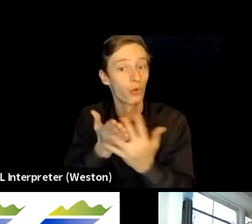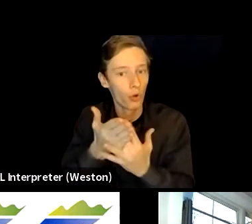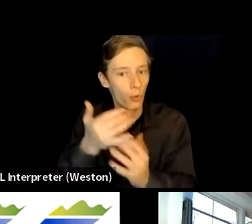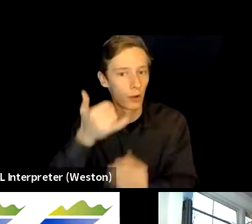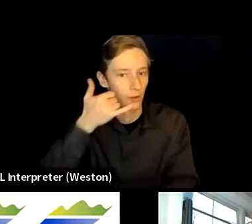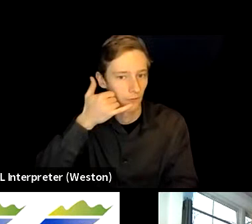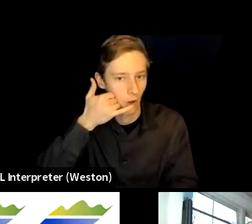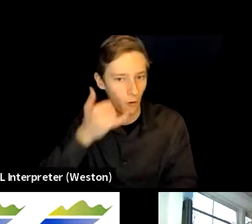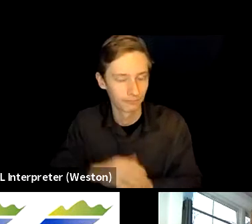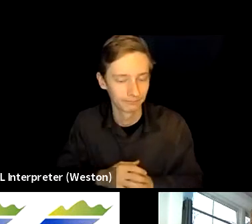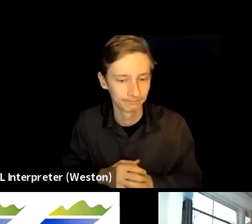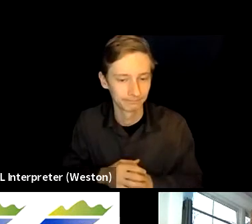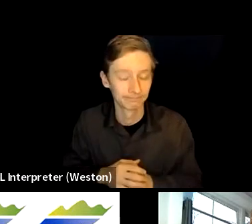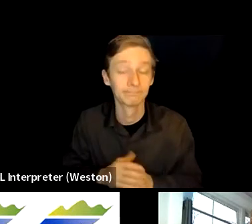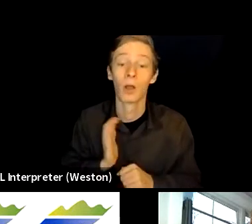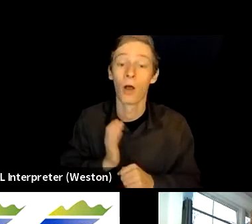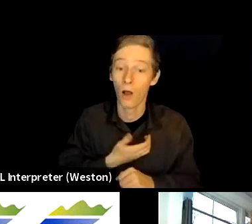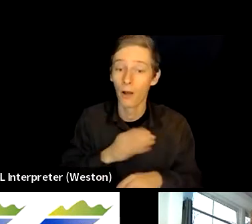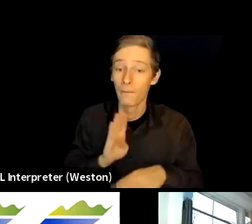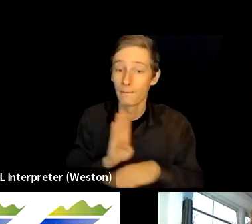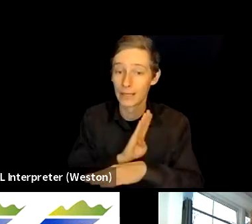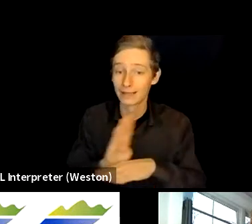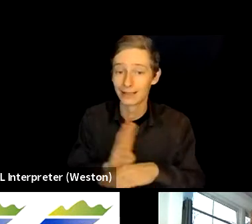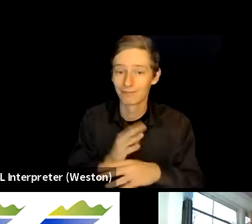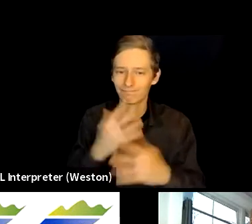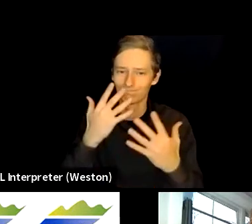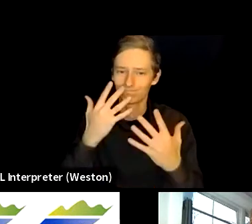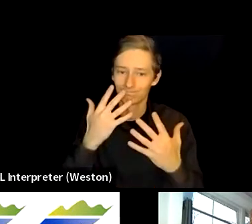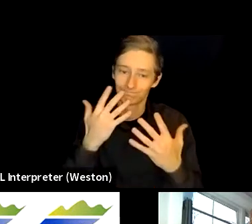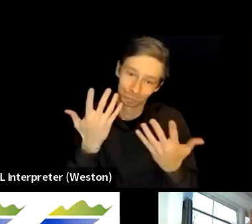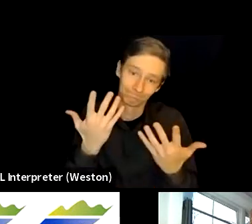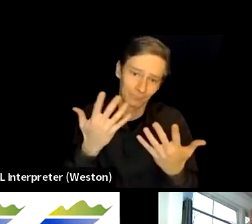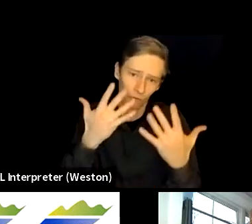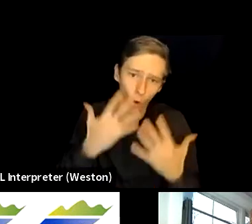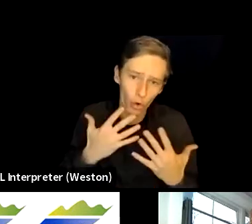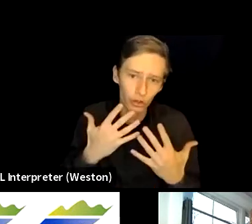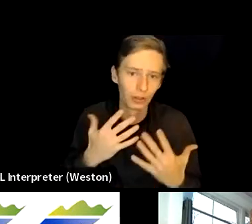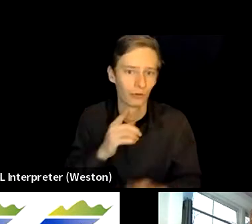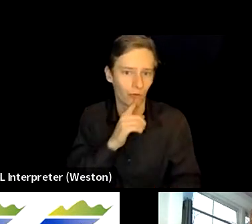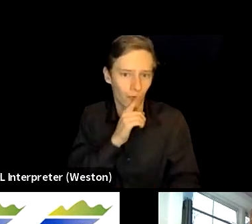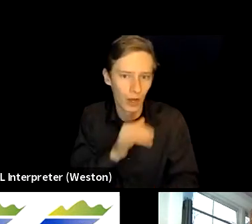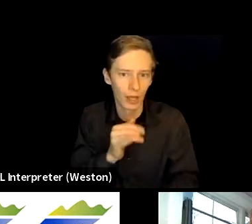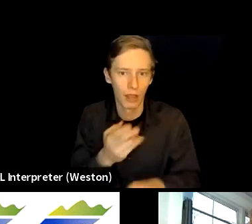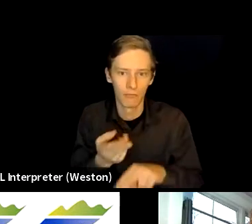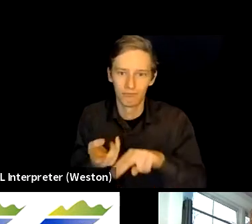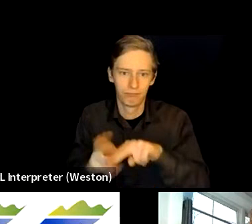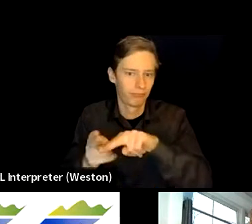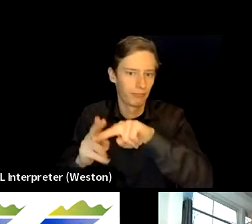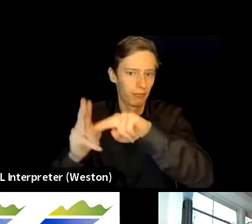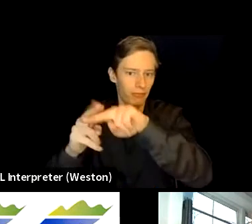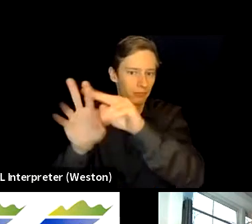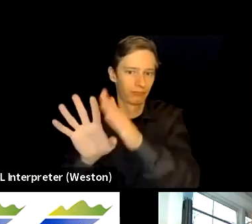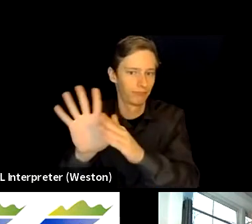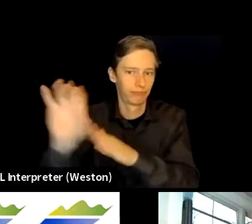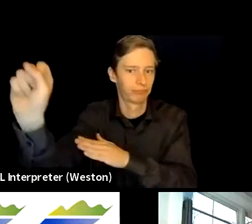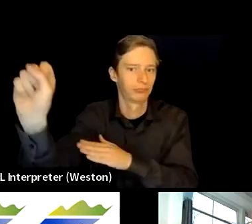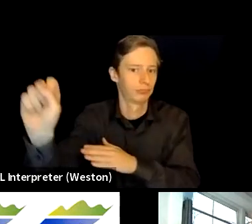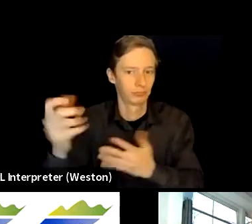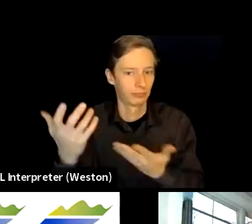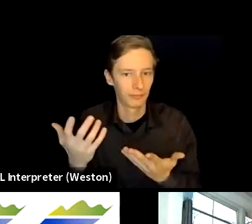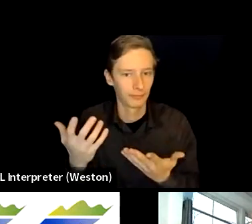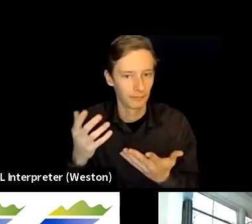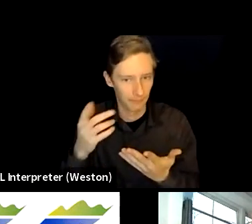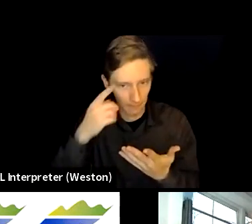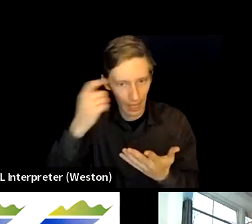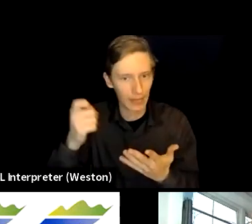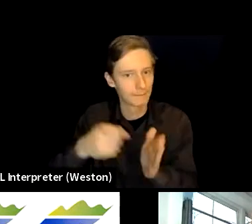our business, unfortunately, really picked up because of the demand. People were struggling,